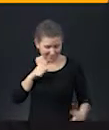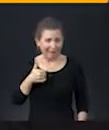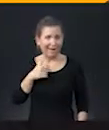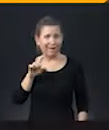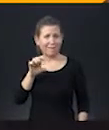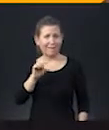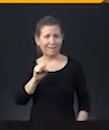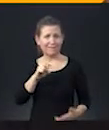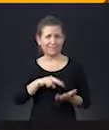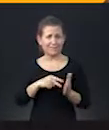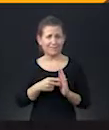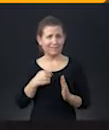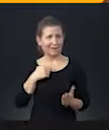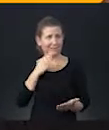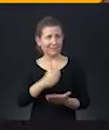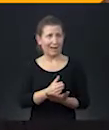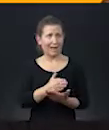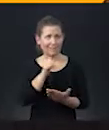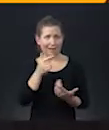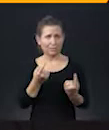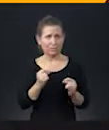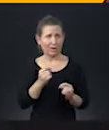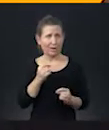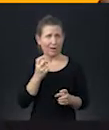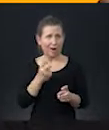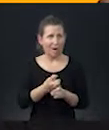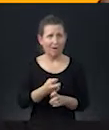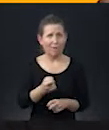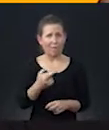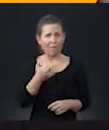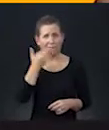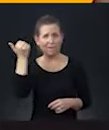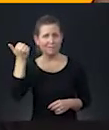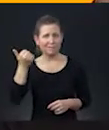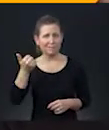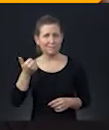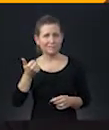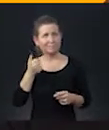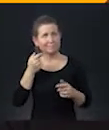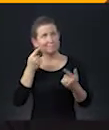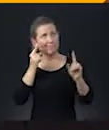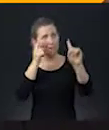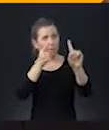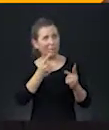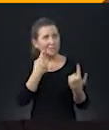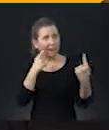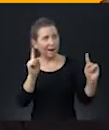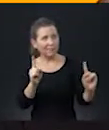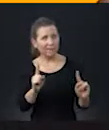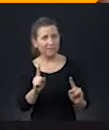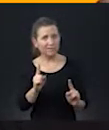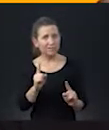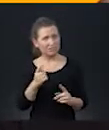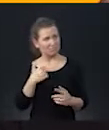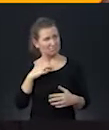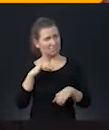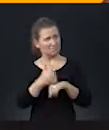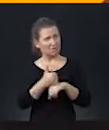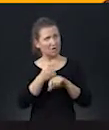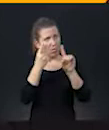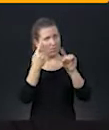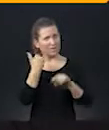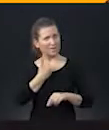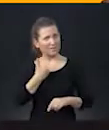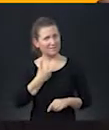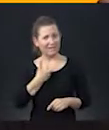from trying my hardest and trying my best or trying to accomplish a goal that I've set for myself, you know,